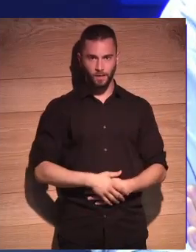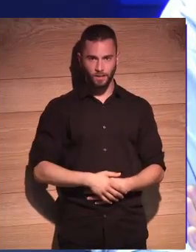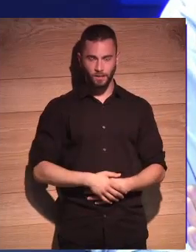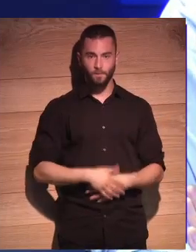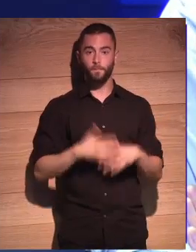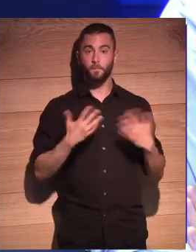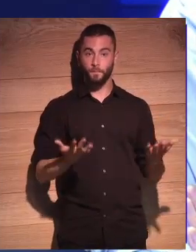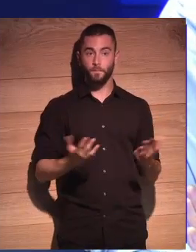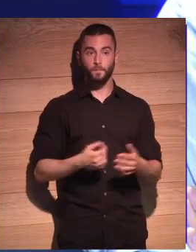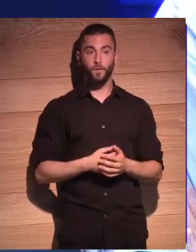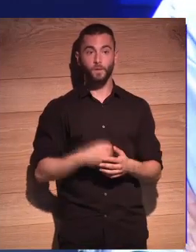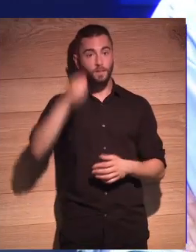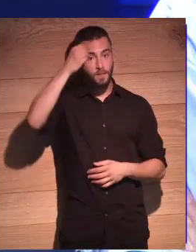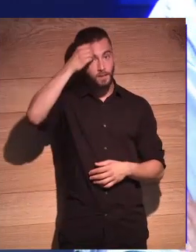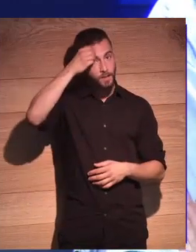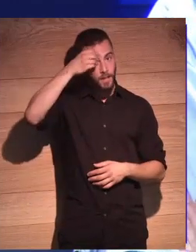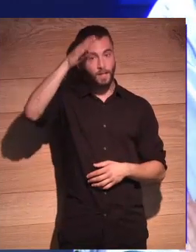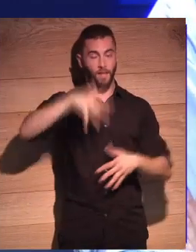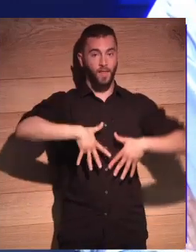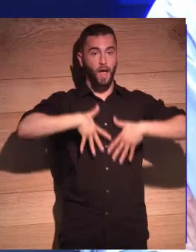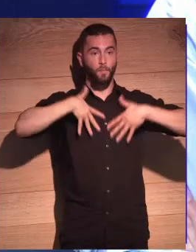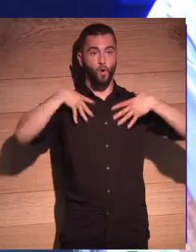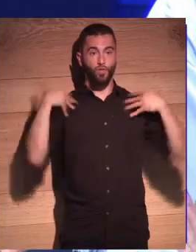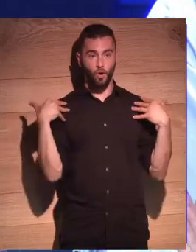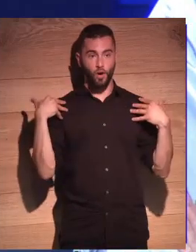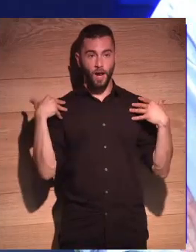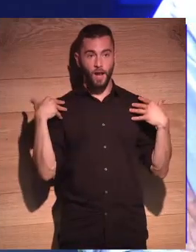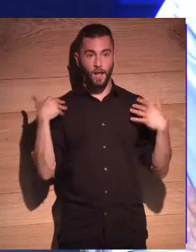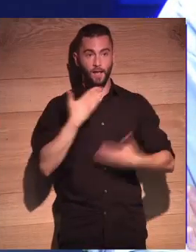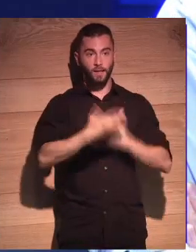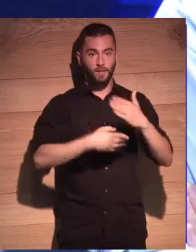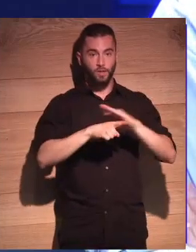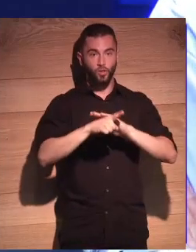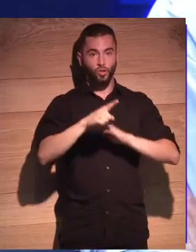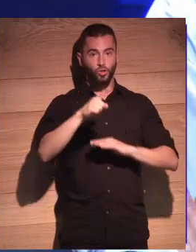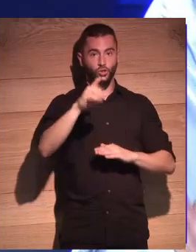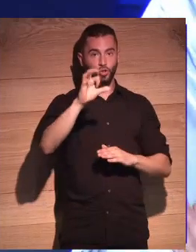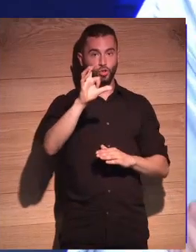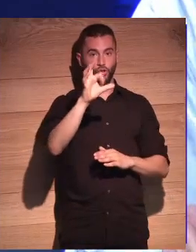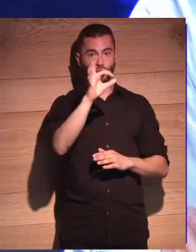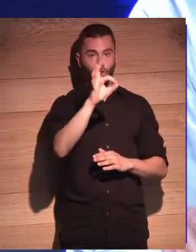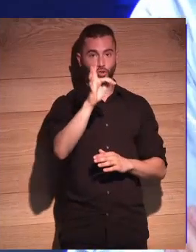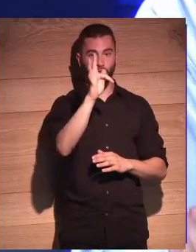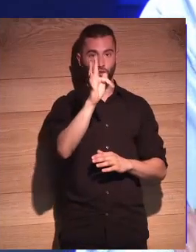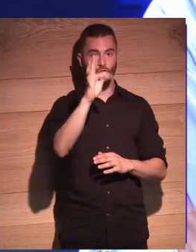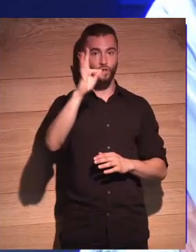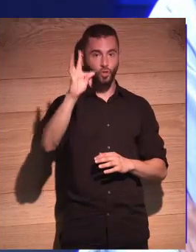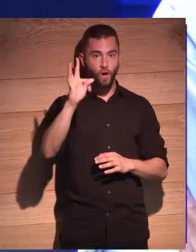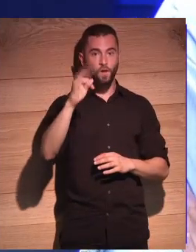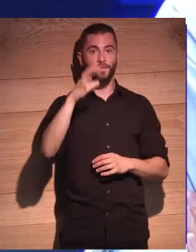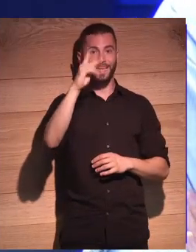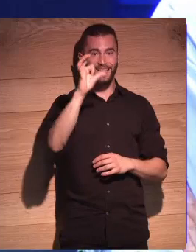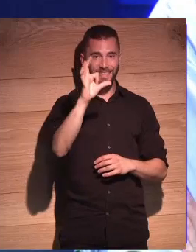development, social development, and also the emotional intelligence, the development of the soft skills that we